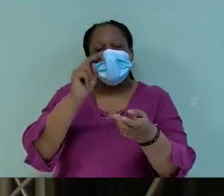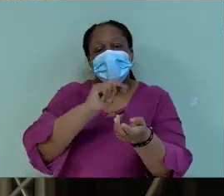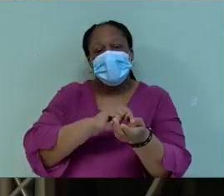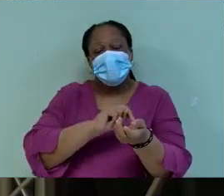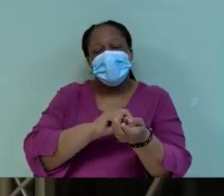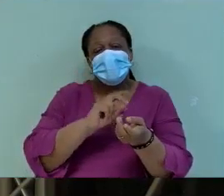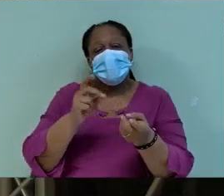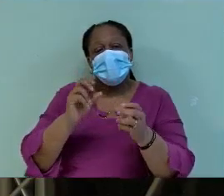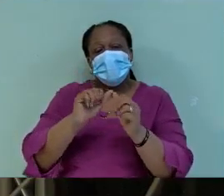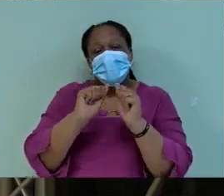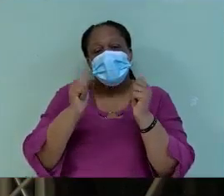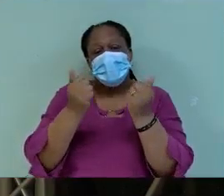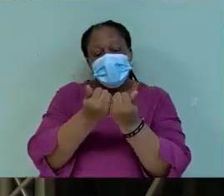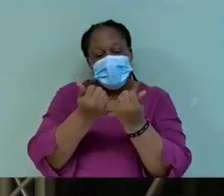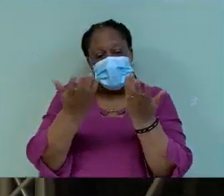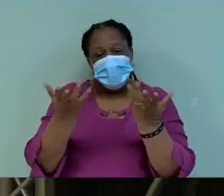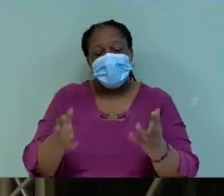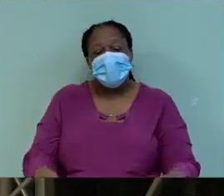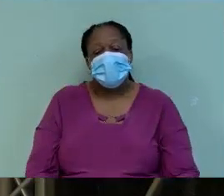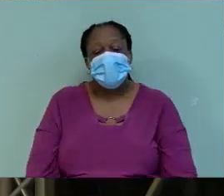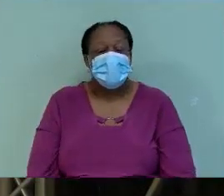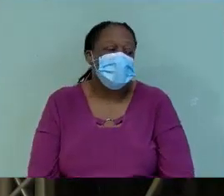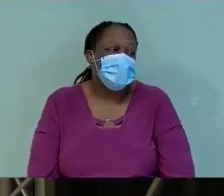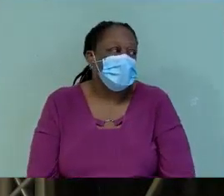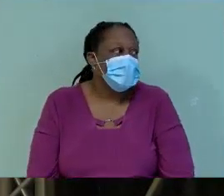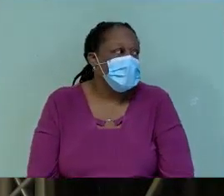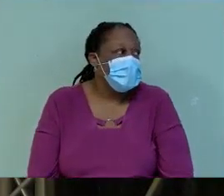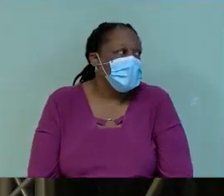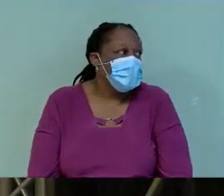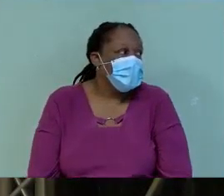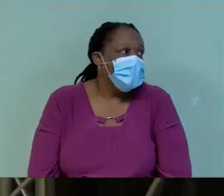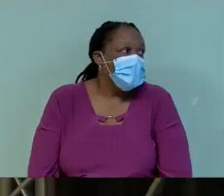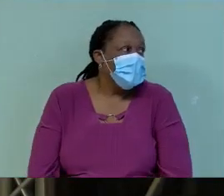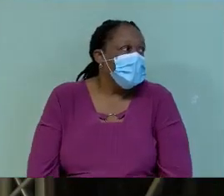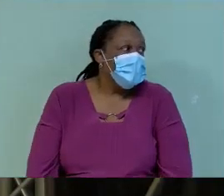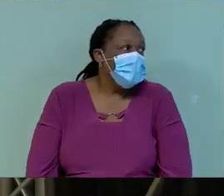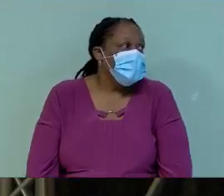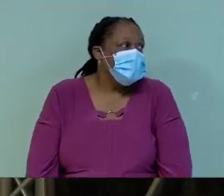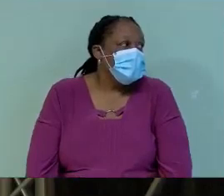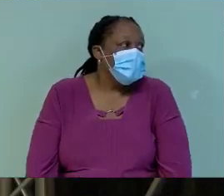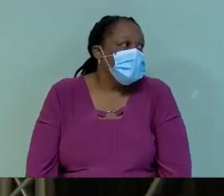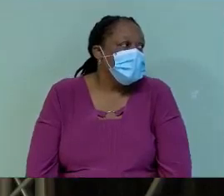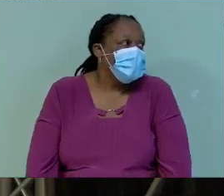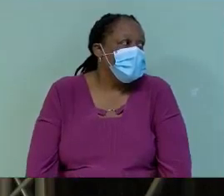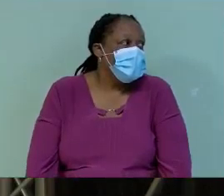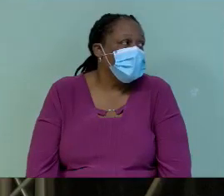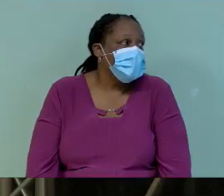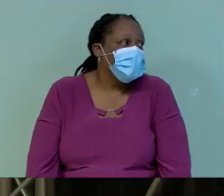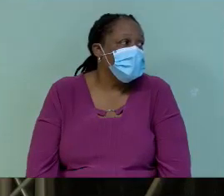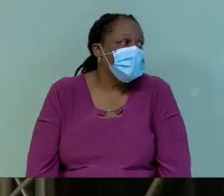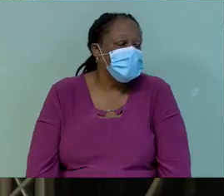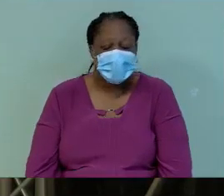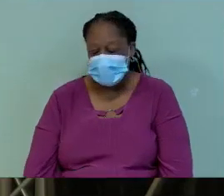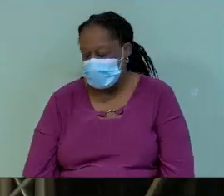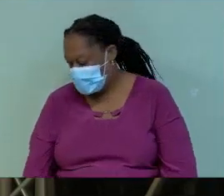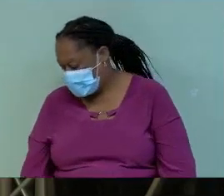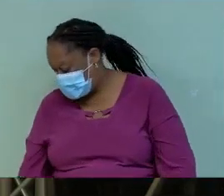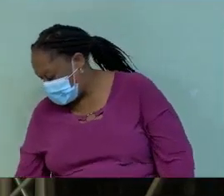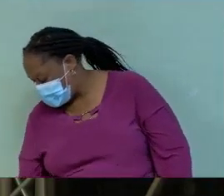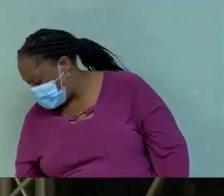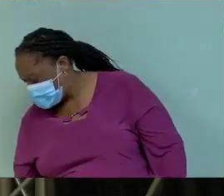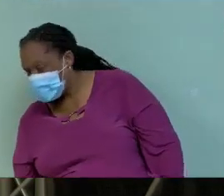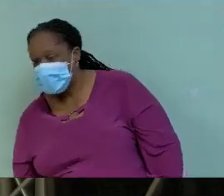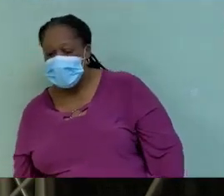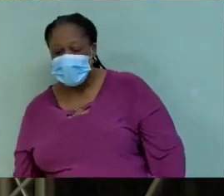Association. I think also we should recognize the hard work as well of the executive, such as